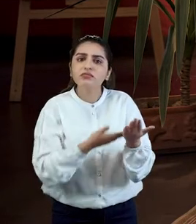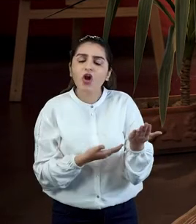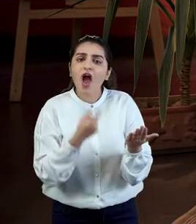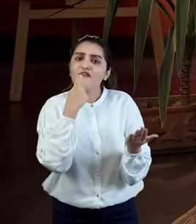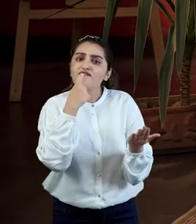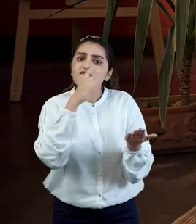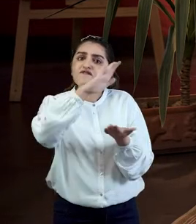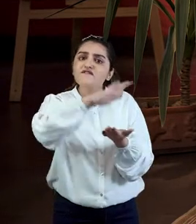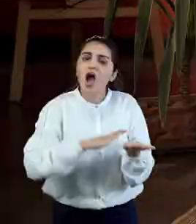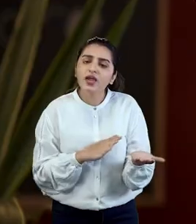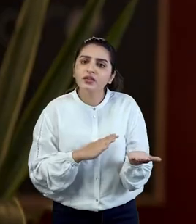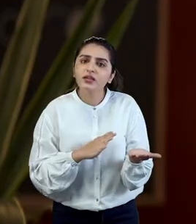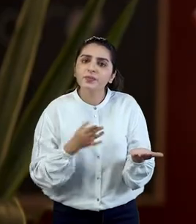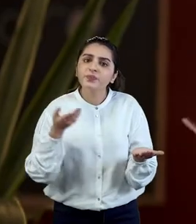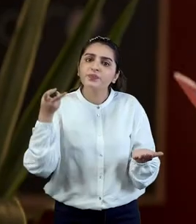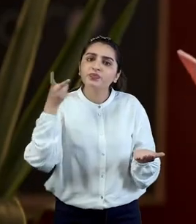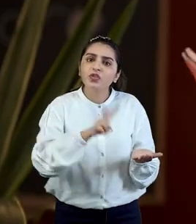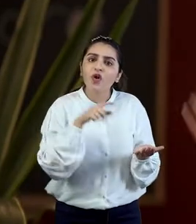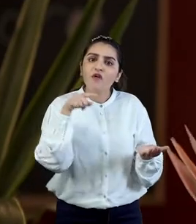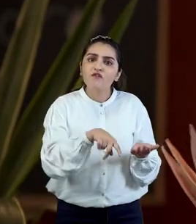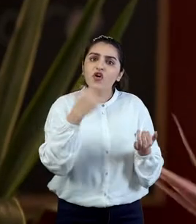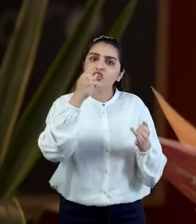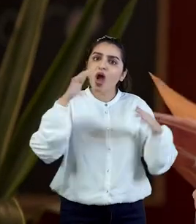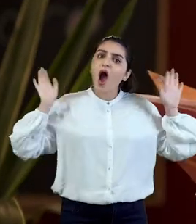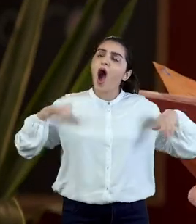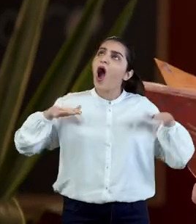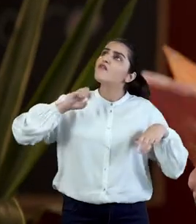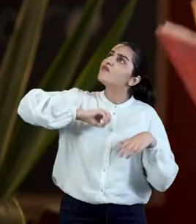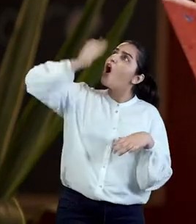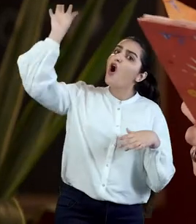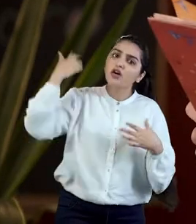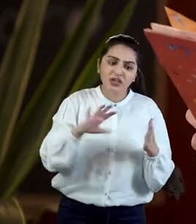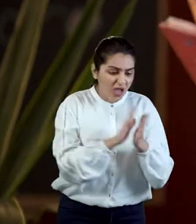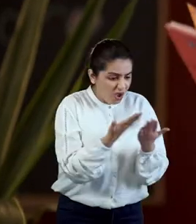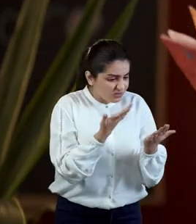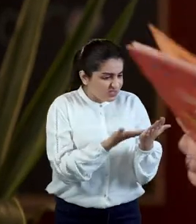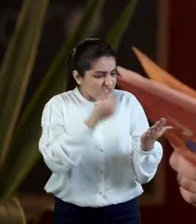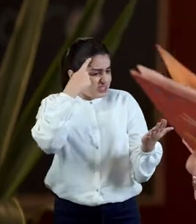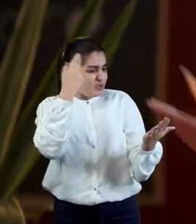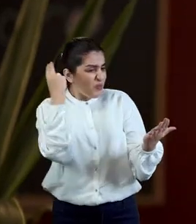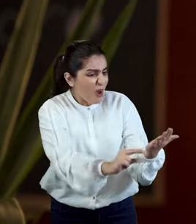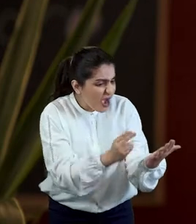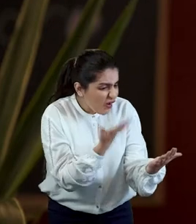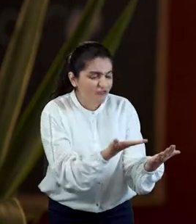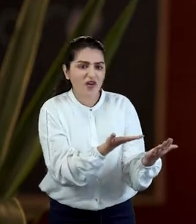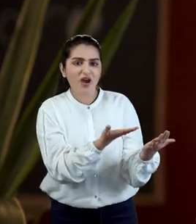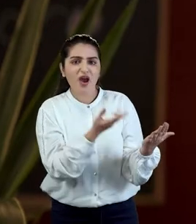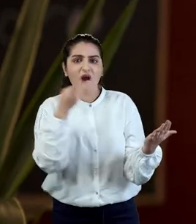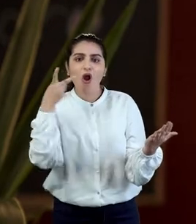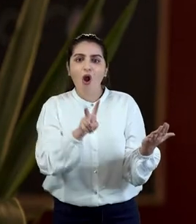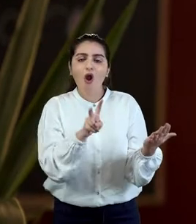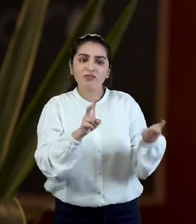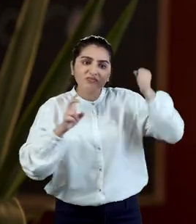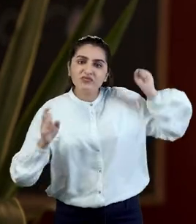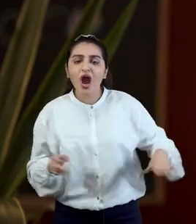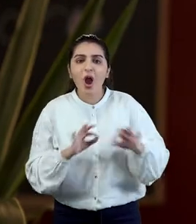and white. He flew into a rage. "You stupid book," he shouted, and he hurled it into